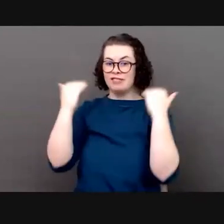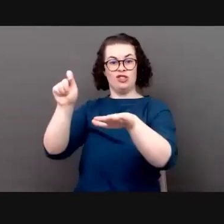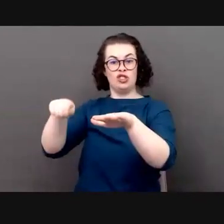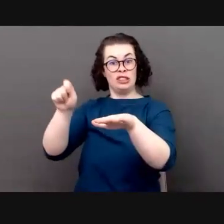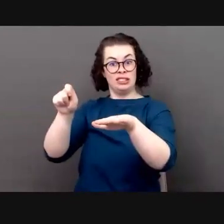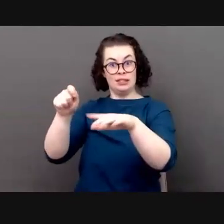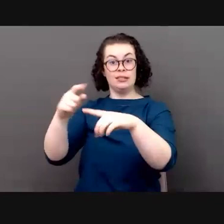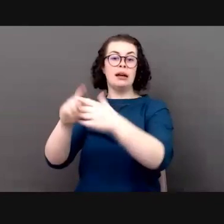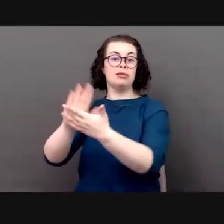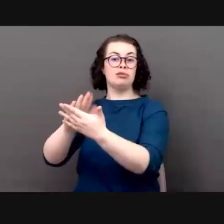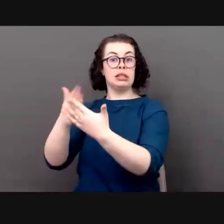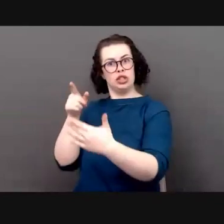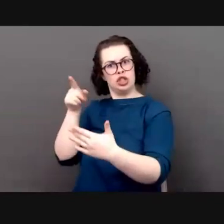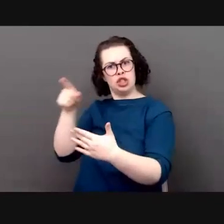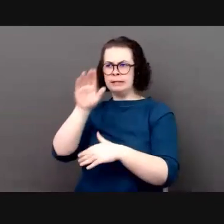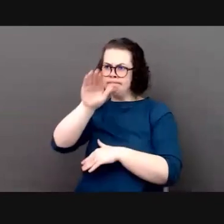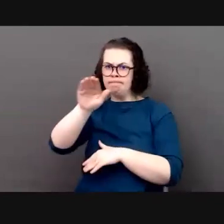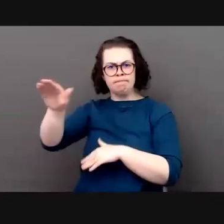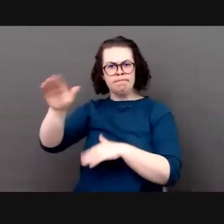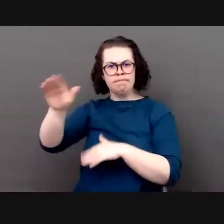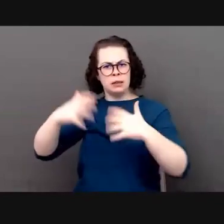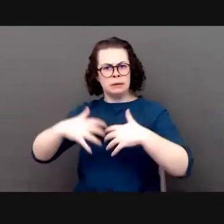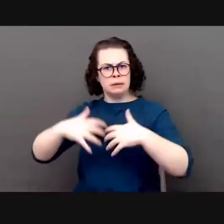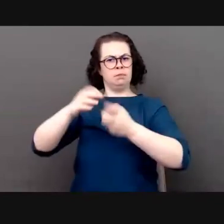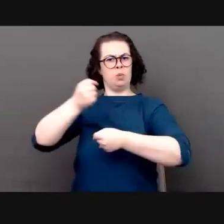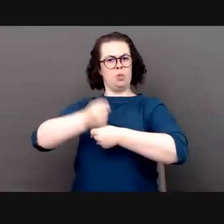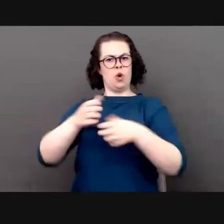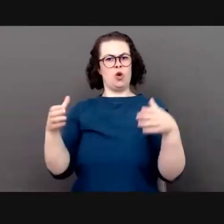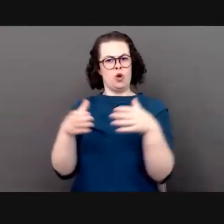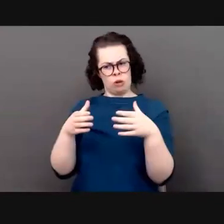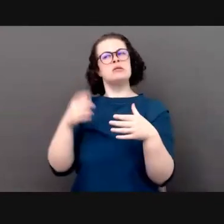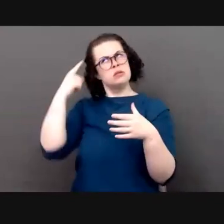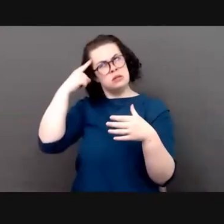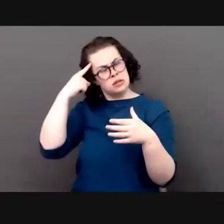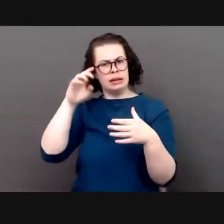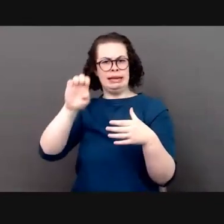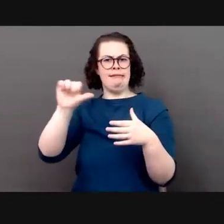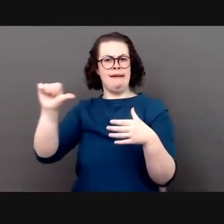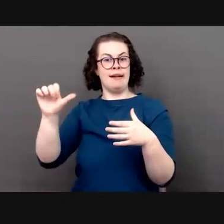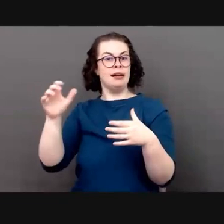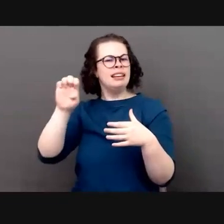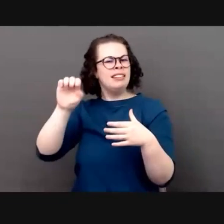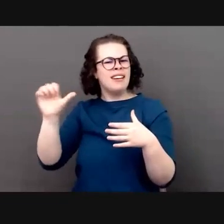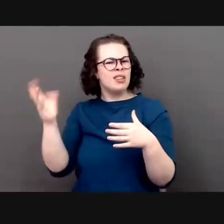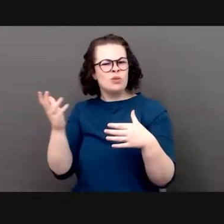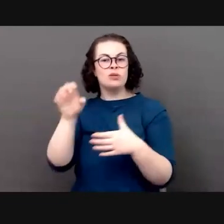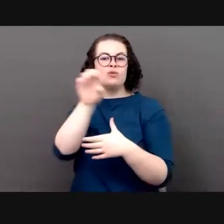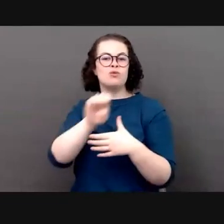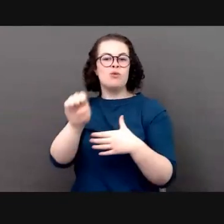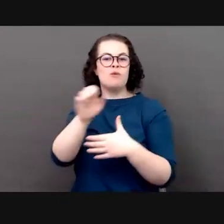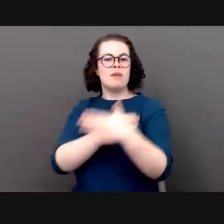task force for the preparation of the European Accessibility Act and remains responsible for it since its adoption